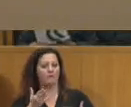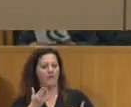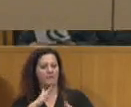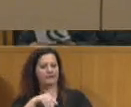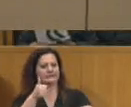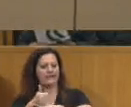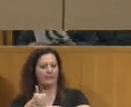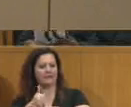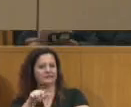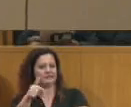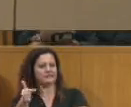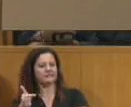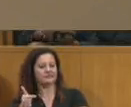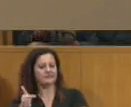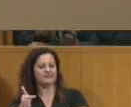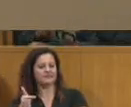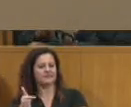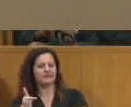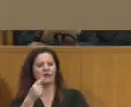All right, I will